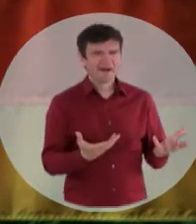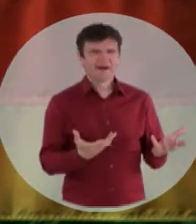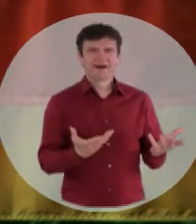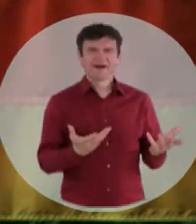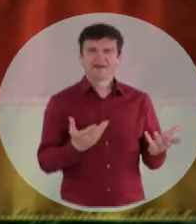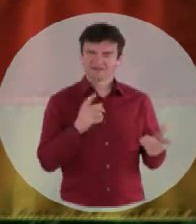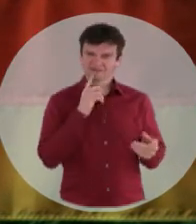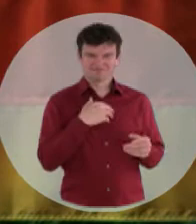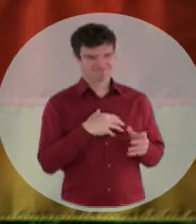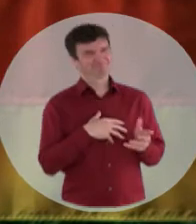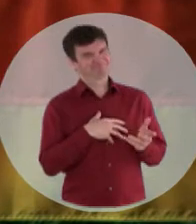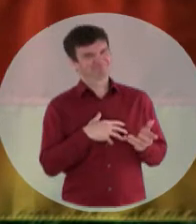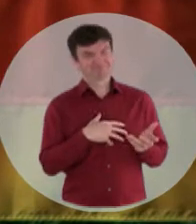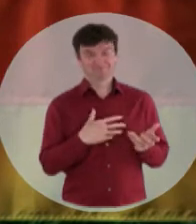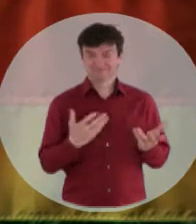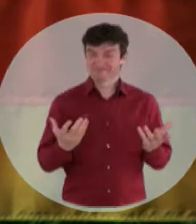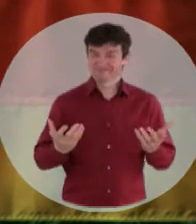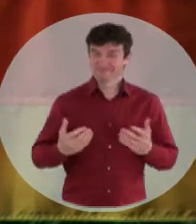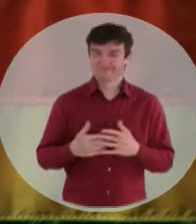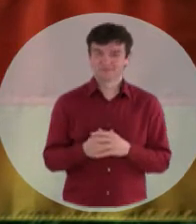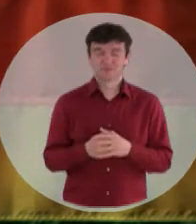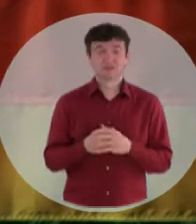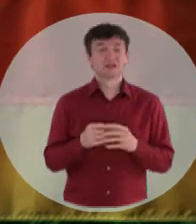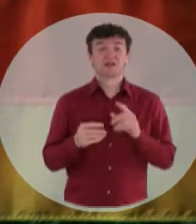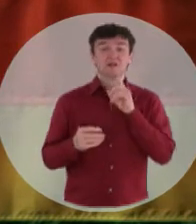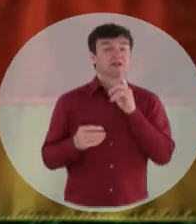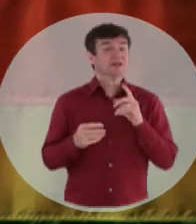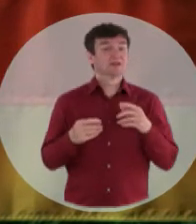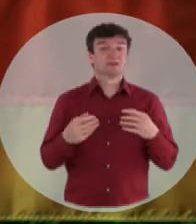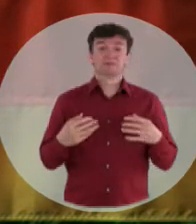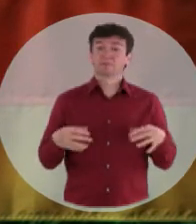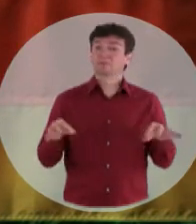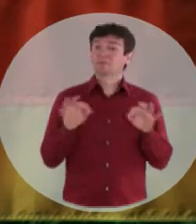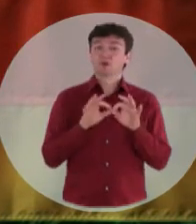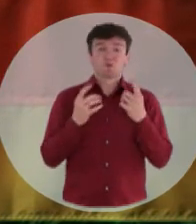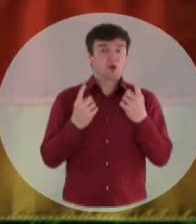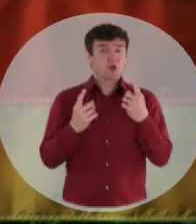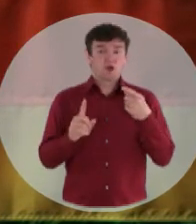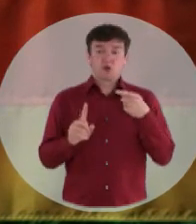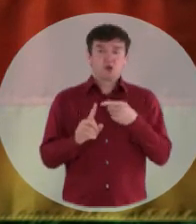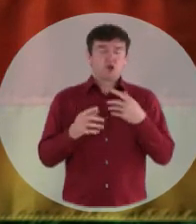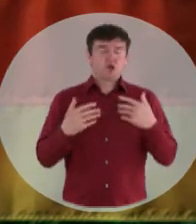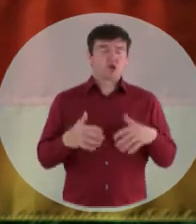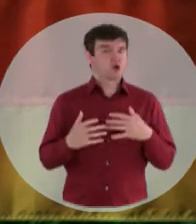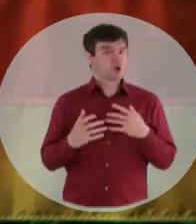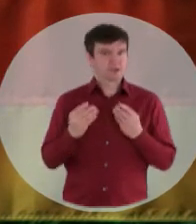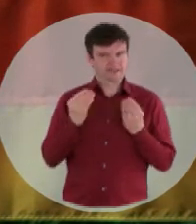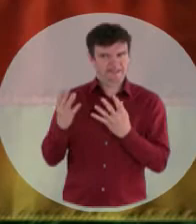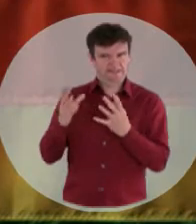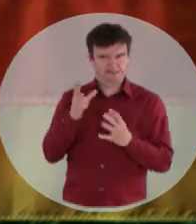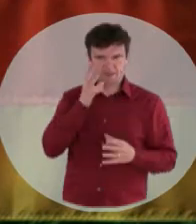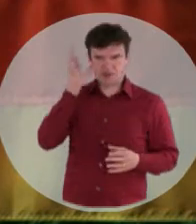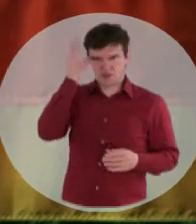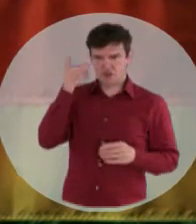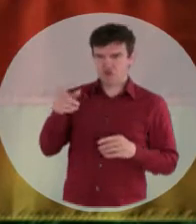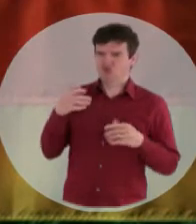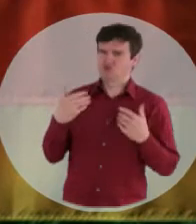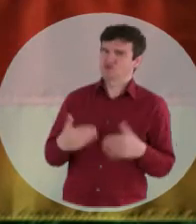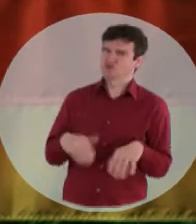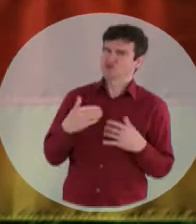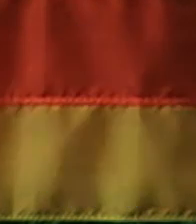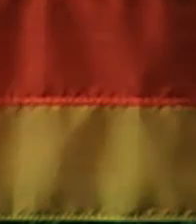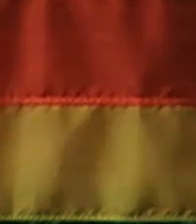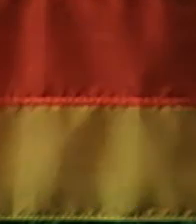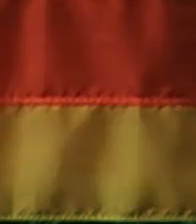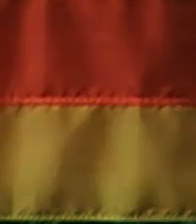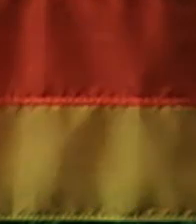telling them sooner. The biggest point was when I told my parents. I think that was it.